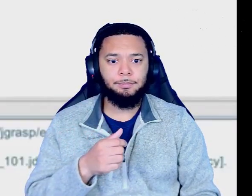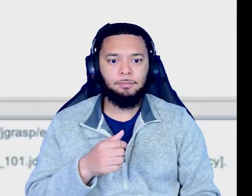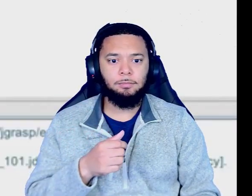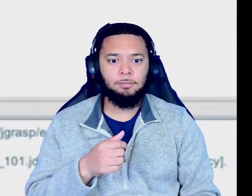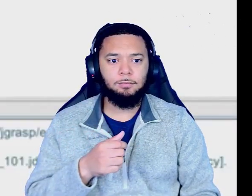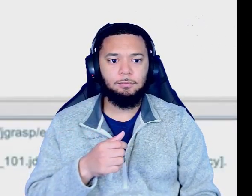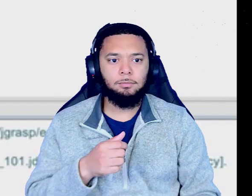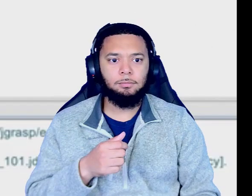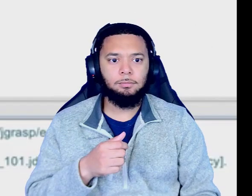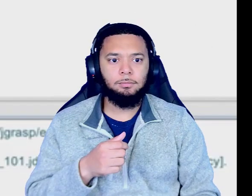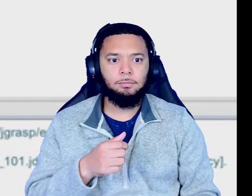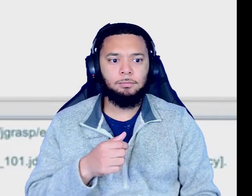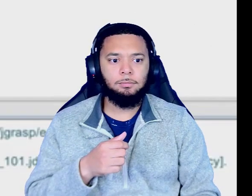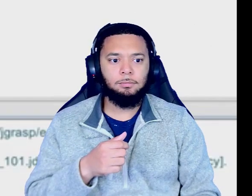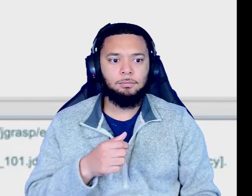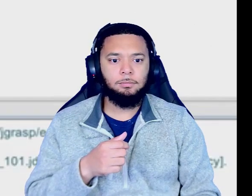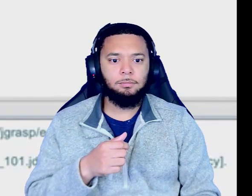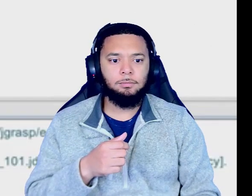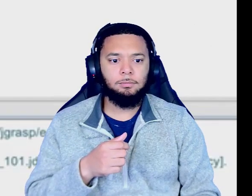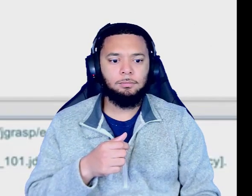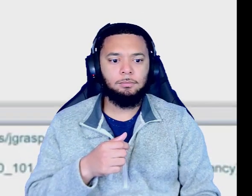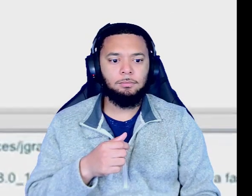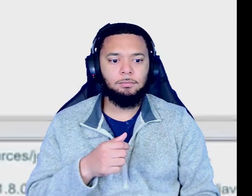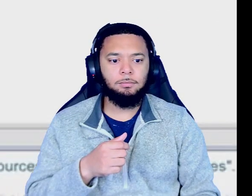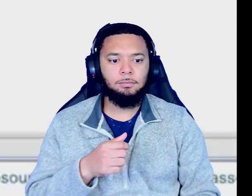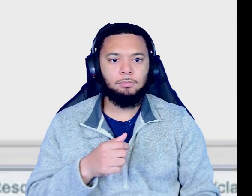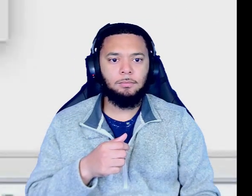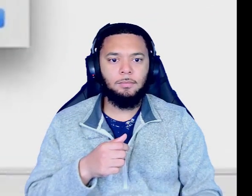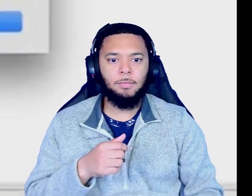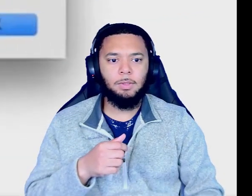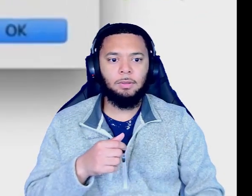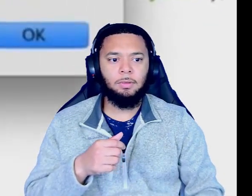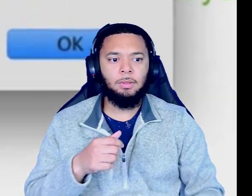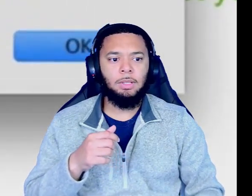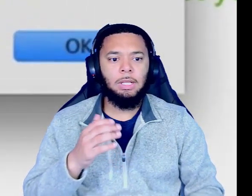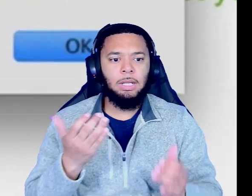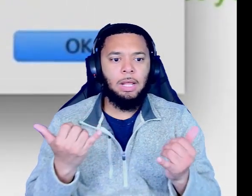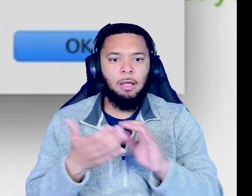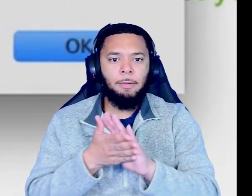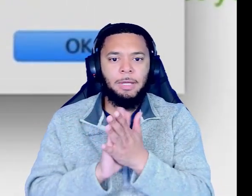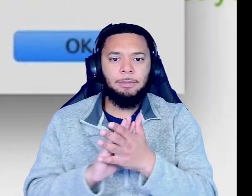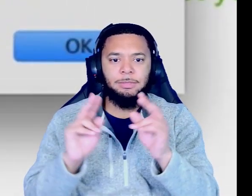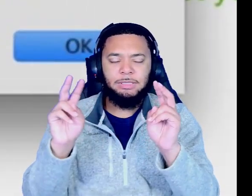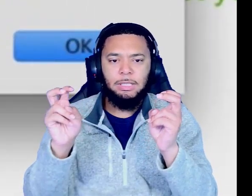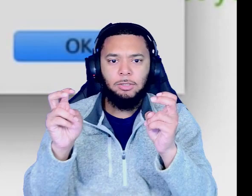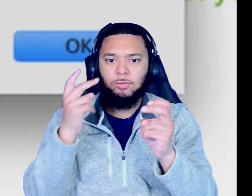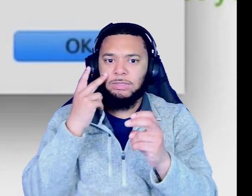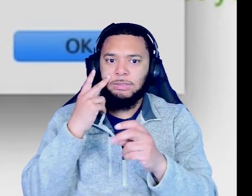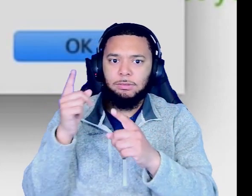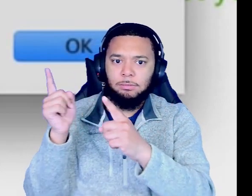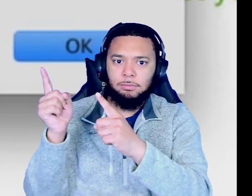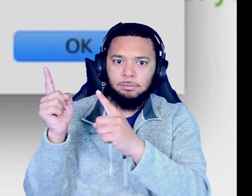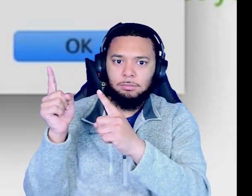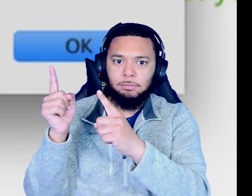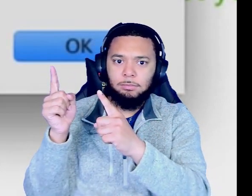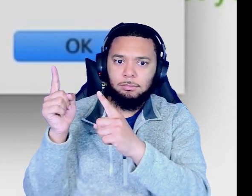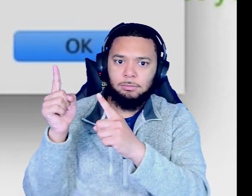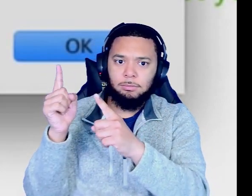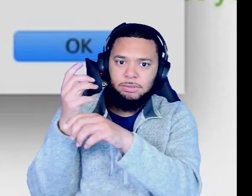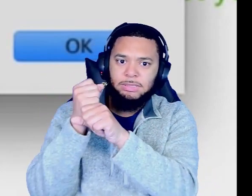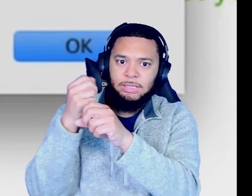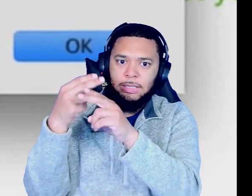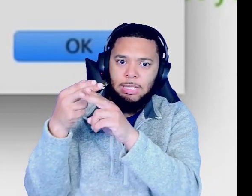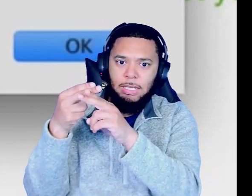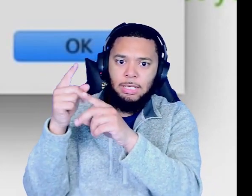that 3rd parameter will be the title. So here comes the message dialog box. So you